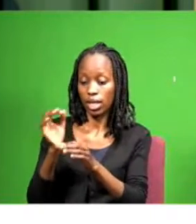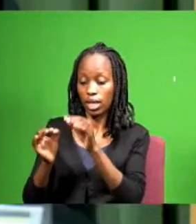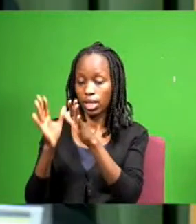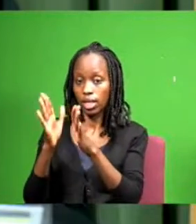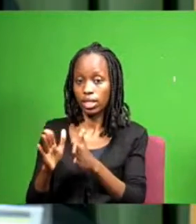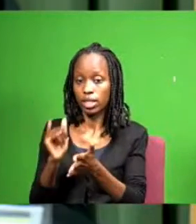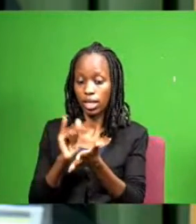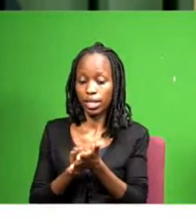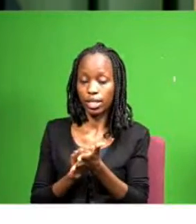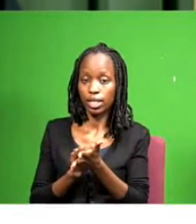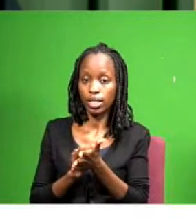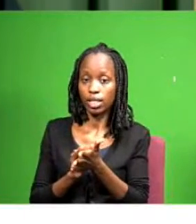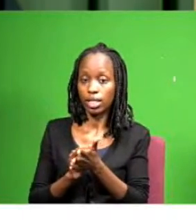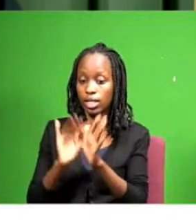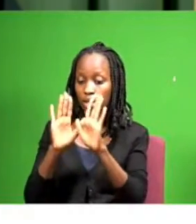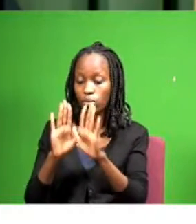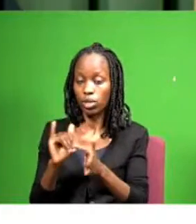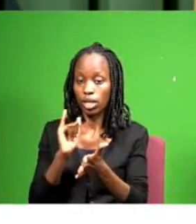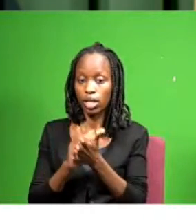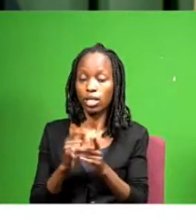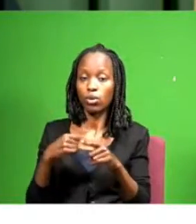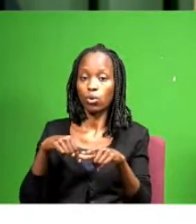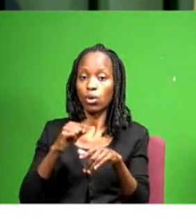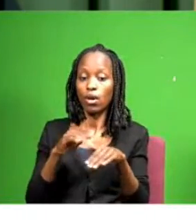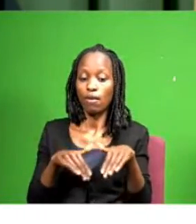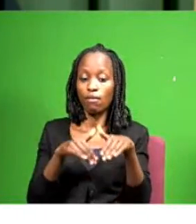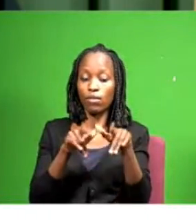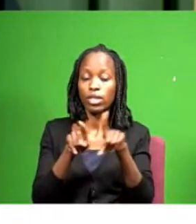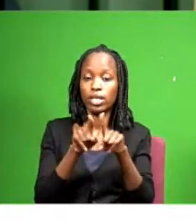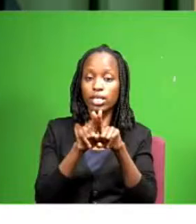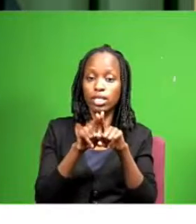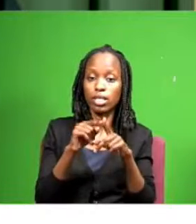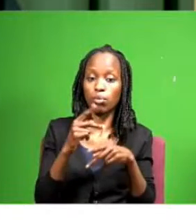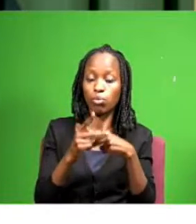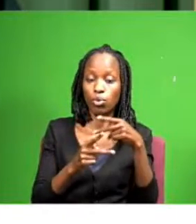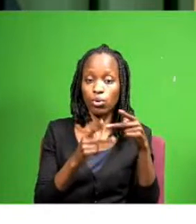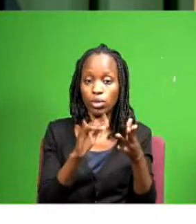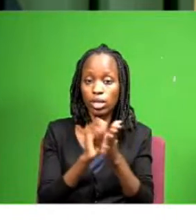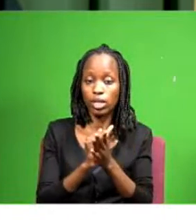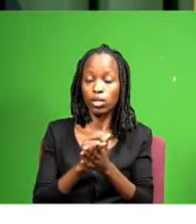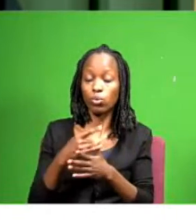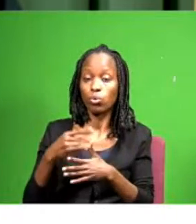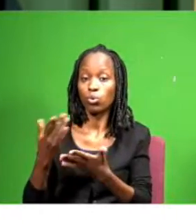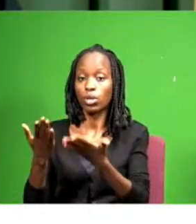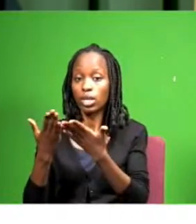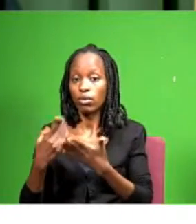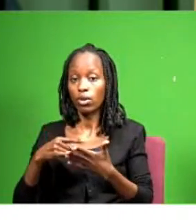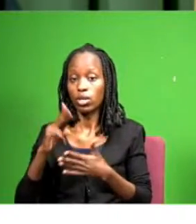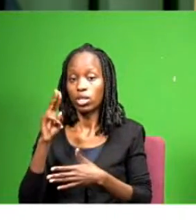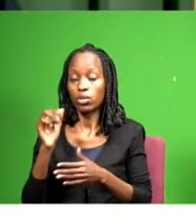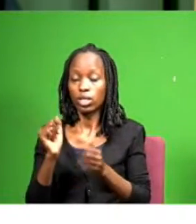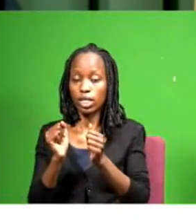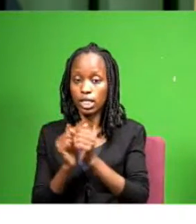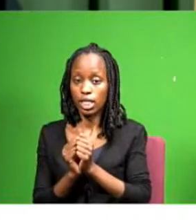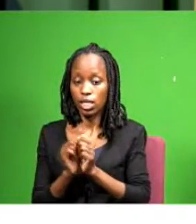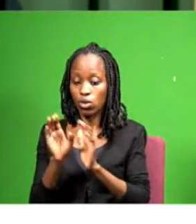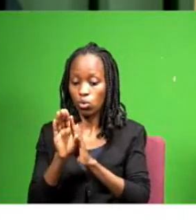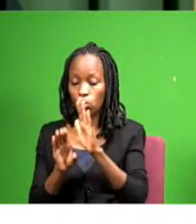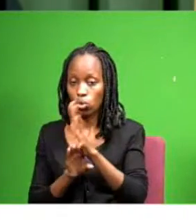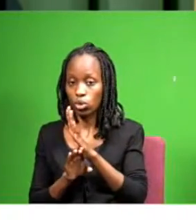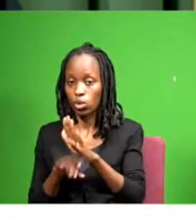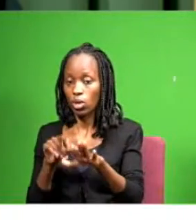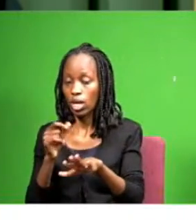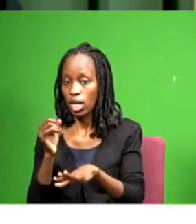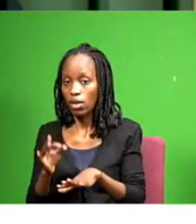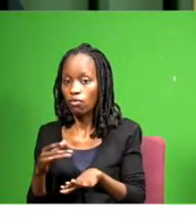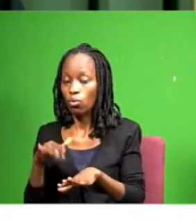is necessary that we replicate the same procedure that we used to give to ourselves the 2010 Constitution if we have